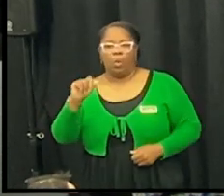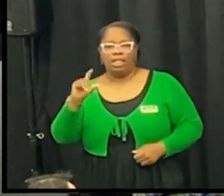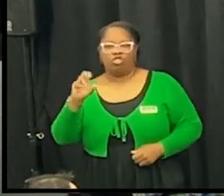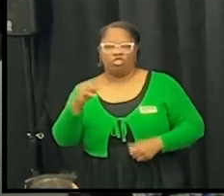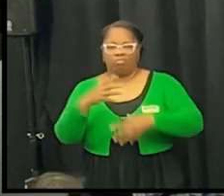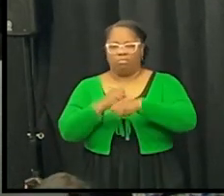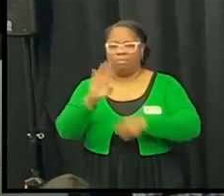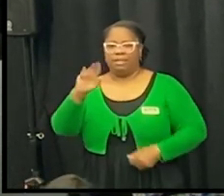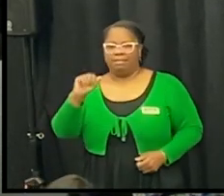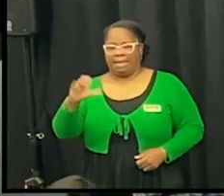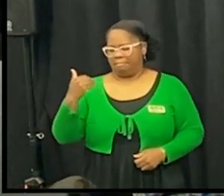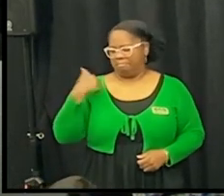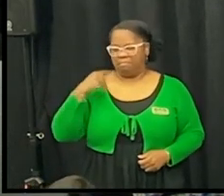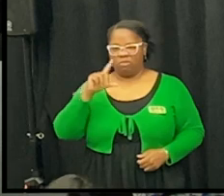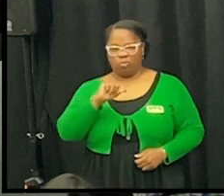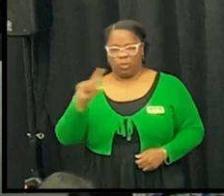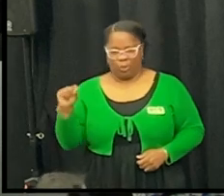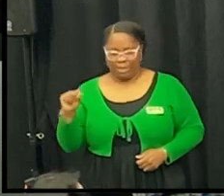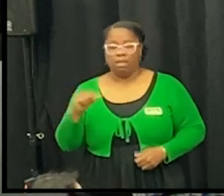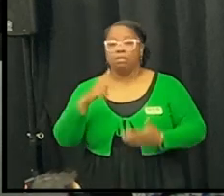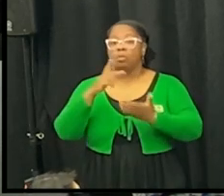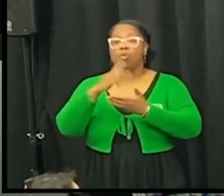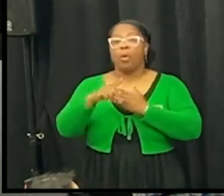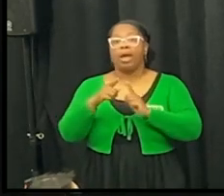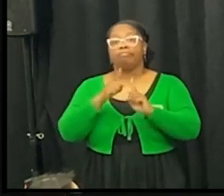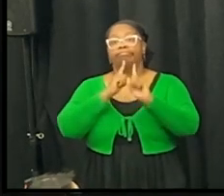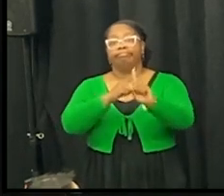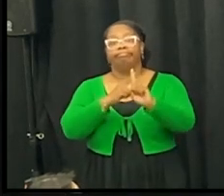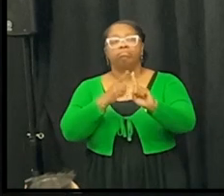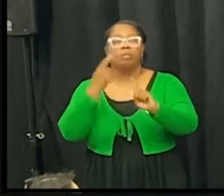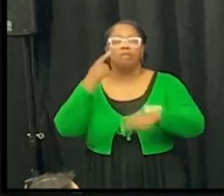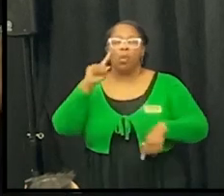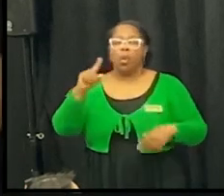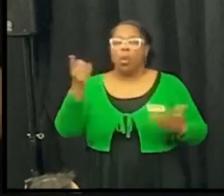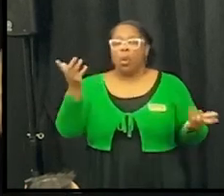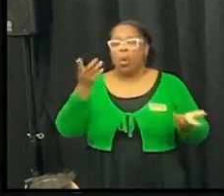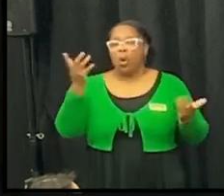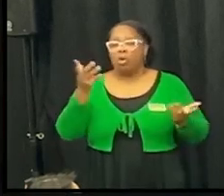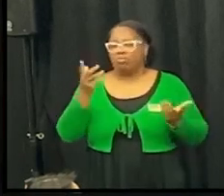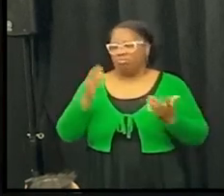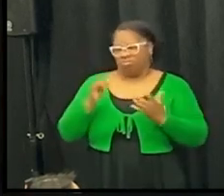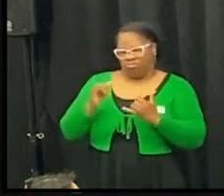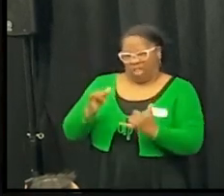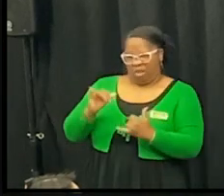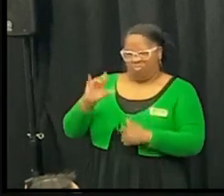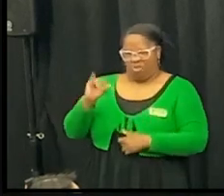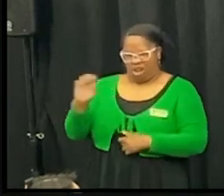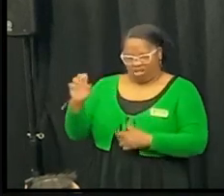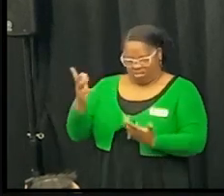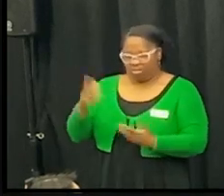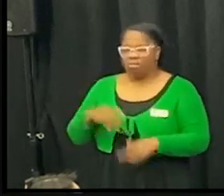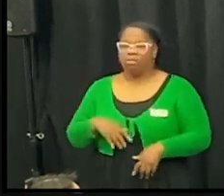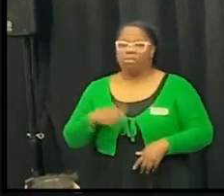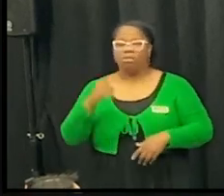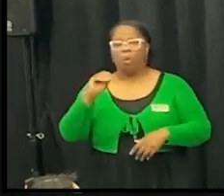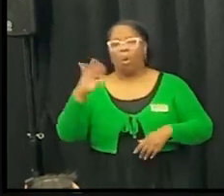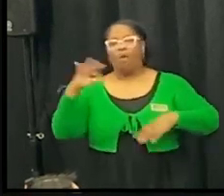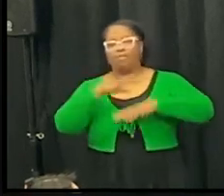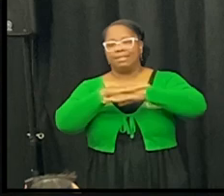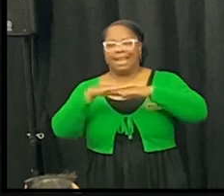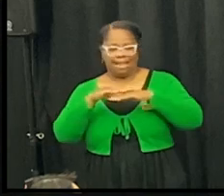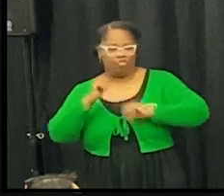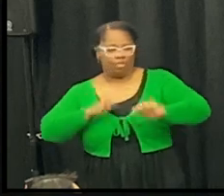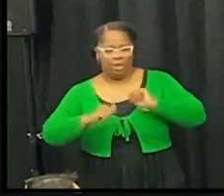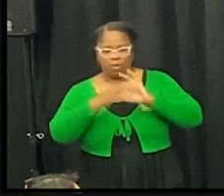in 2020. The program is for, much like RISE, offstage